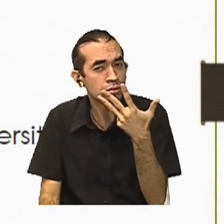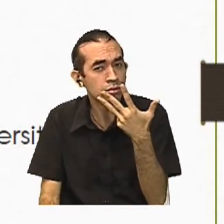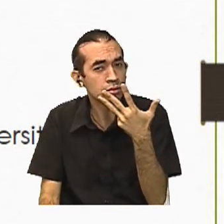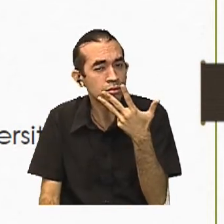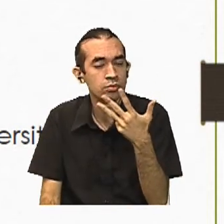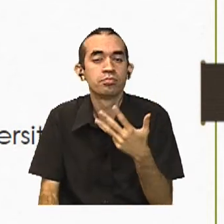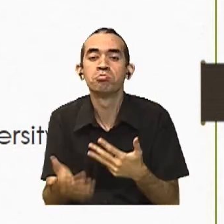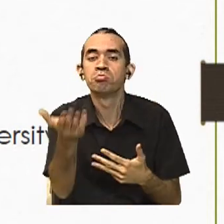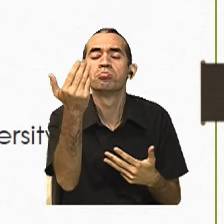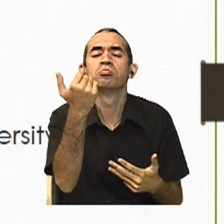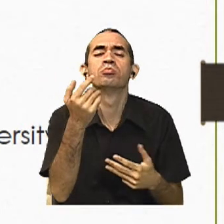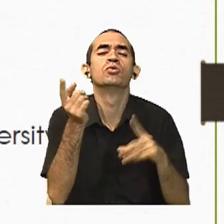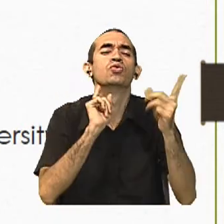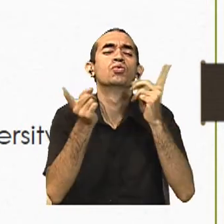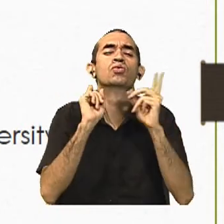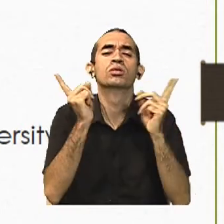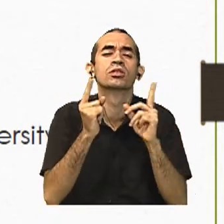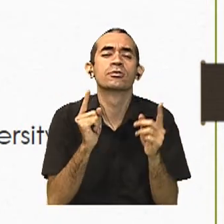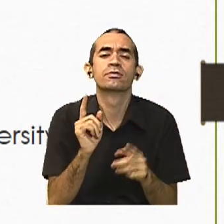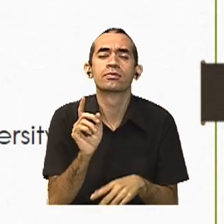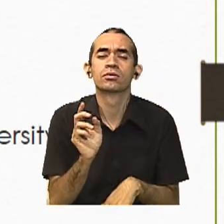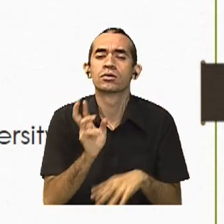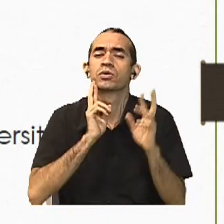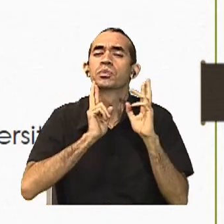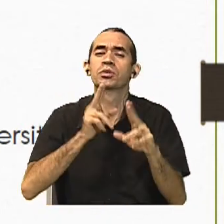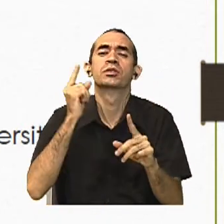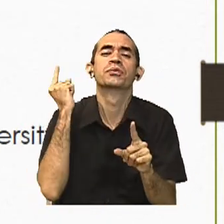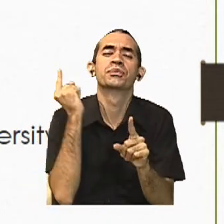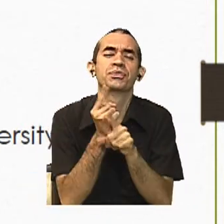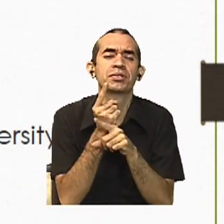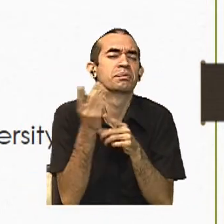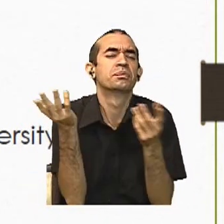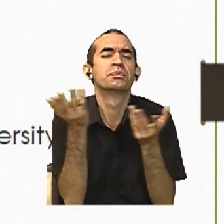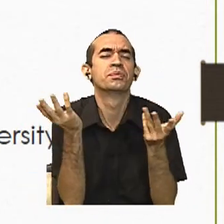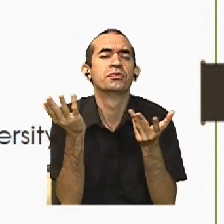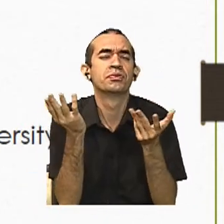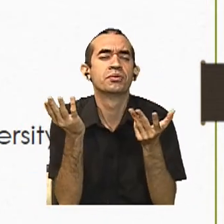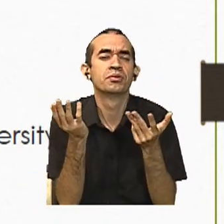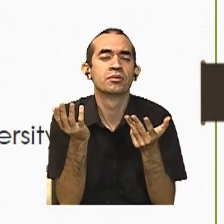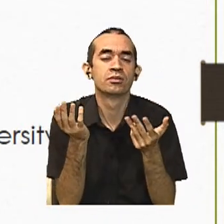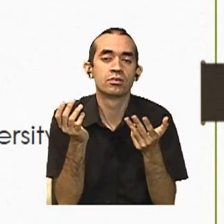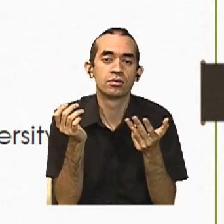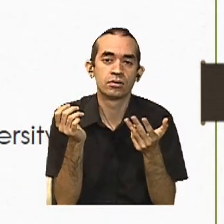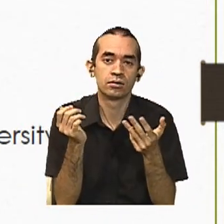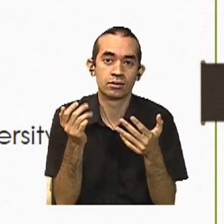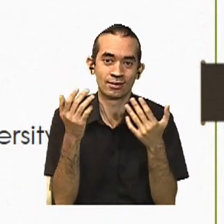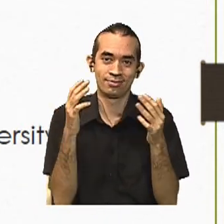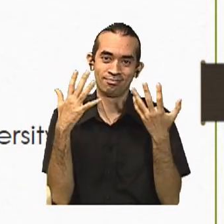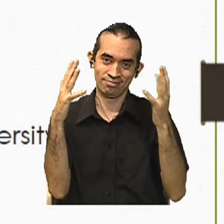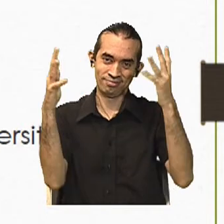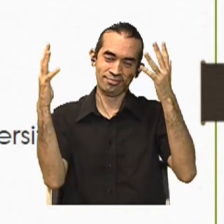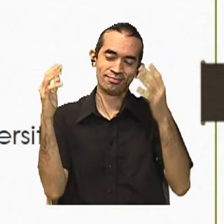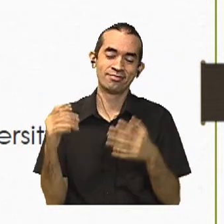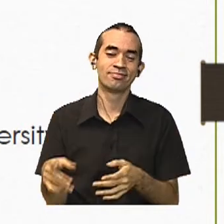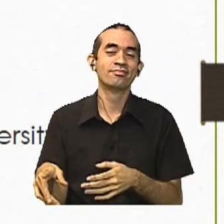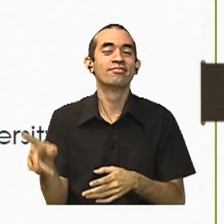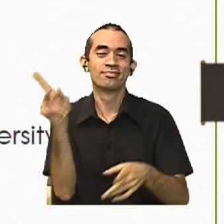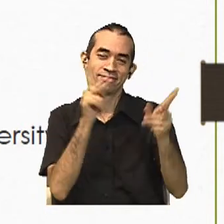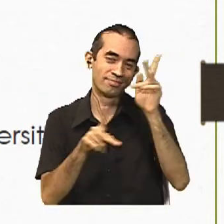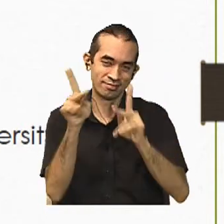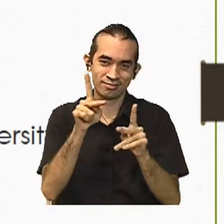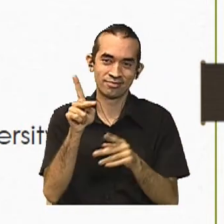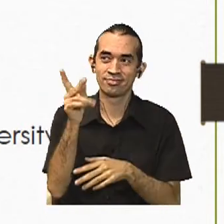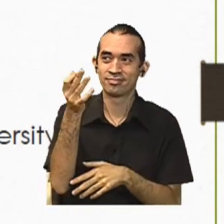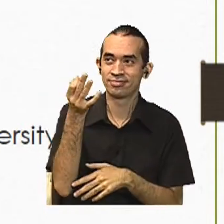so tell me, what is the correct option? Okay, yes, people from